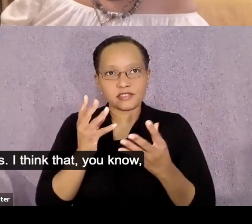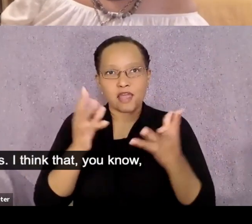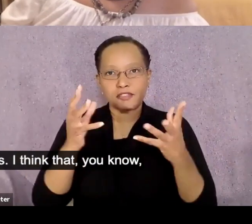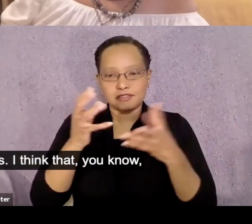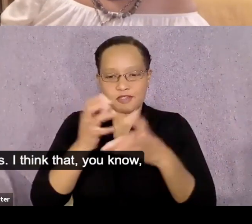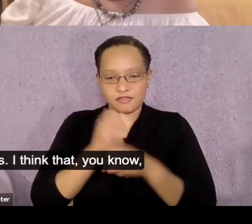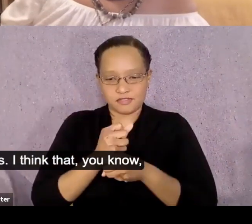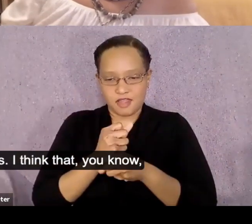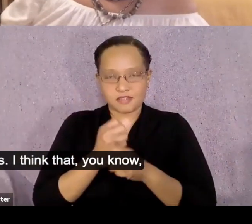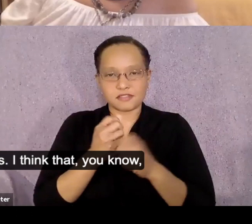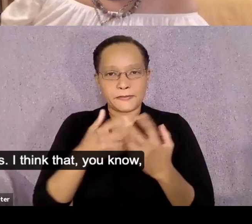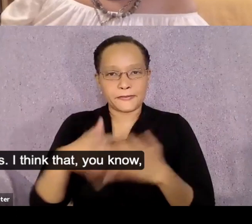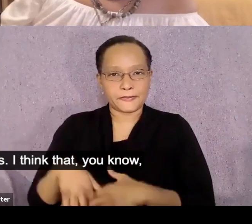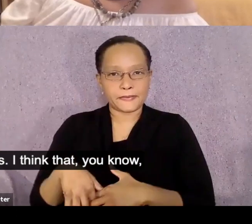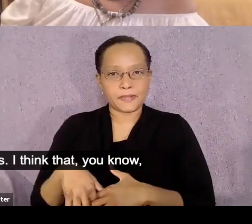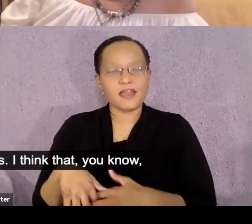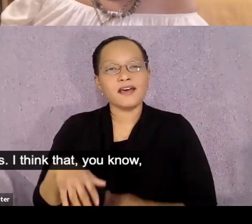it's one of the gifts, I think that,